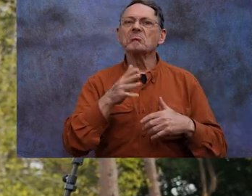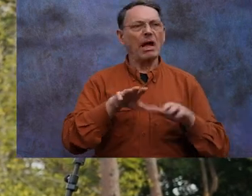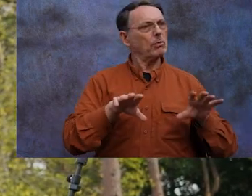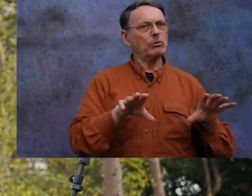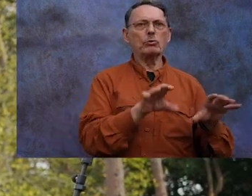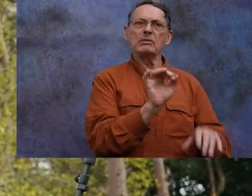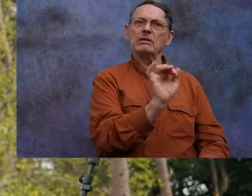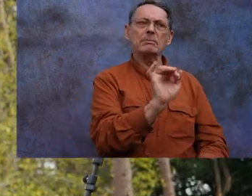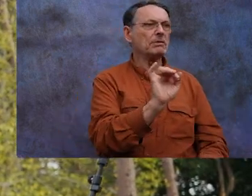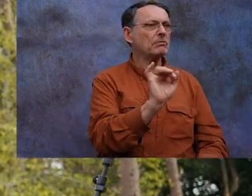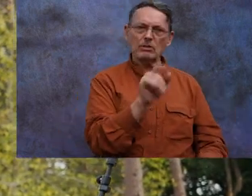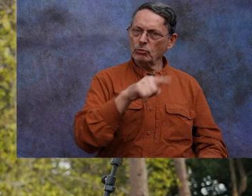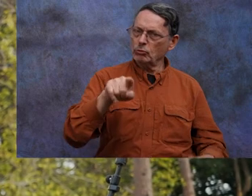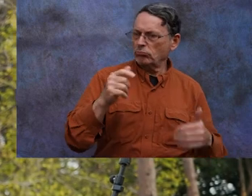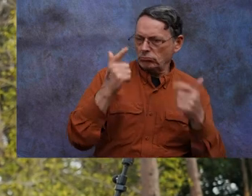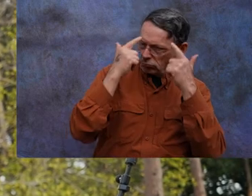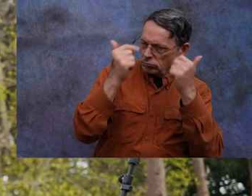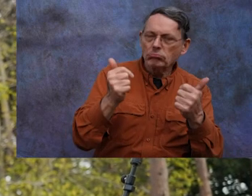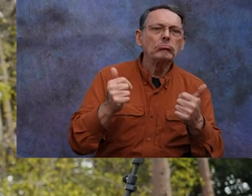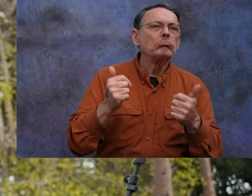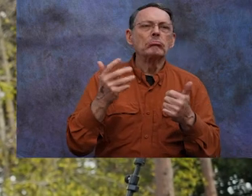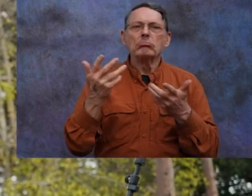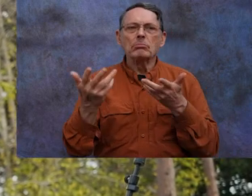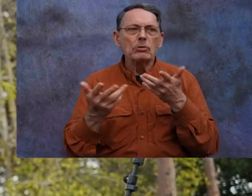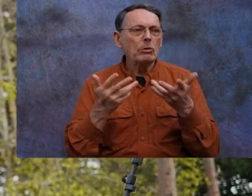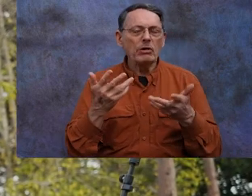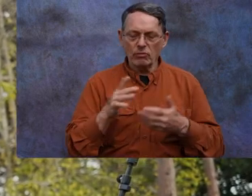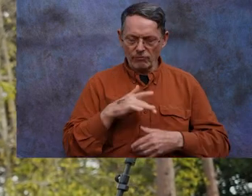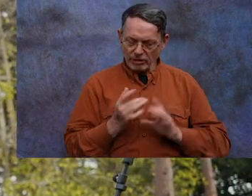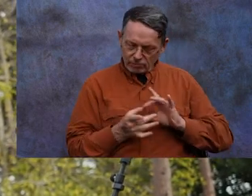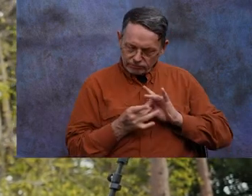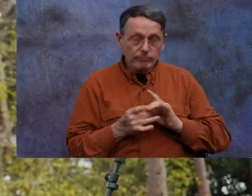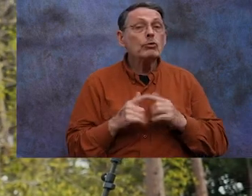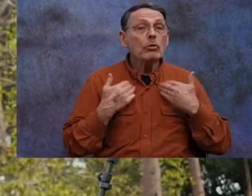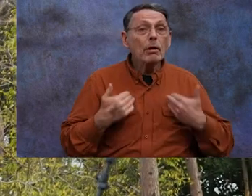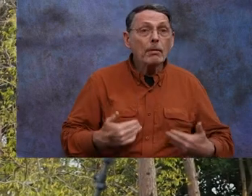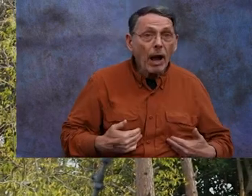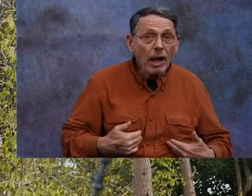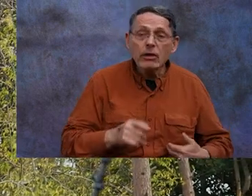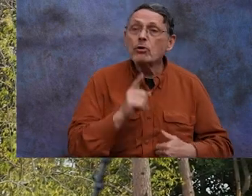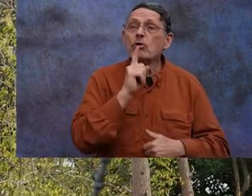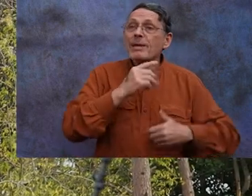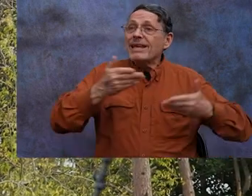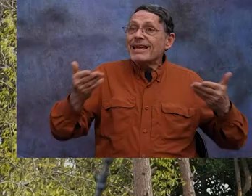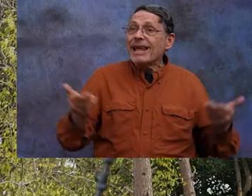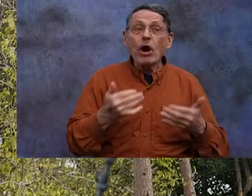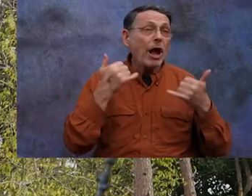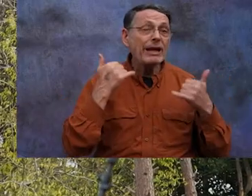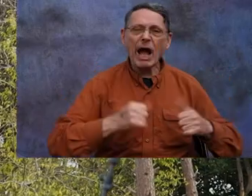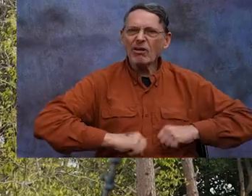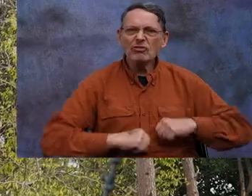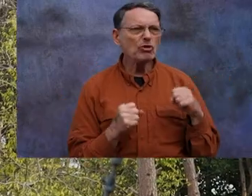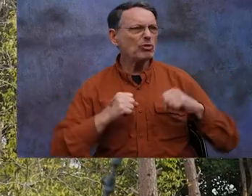that. If you want to bring yourself into your body and be here now, let's do some